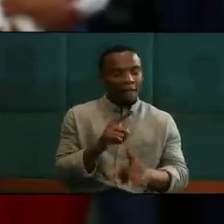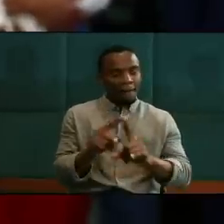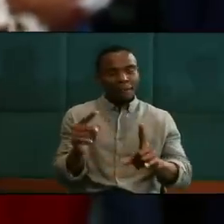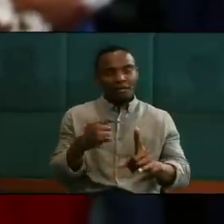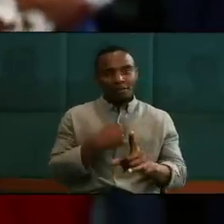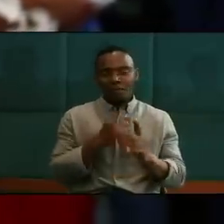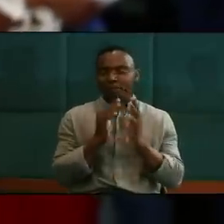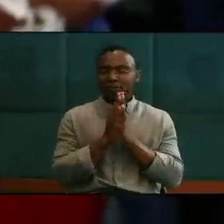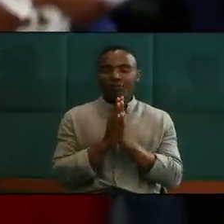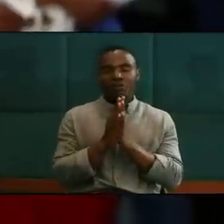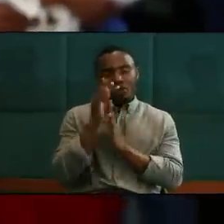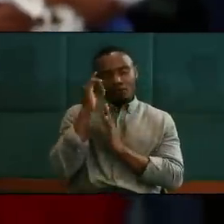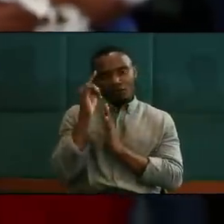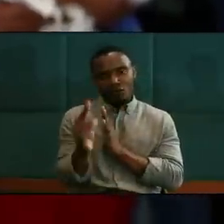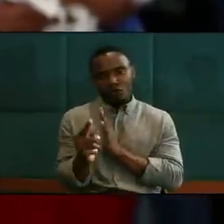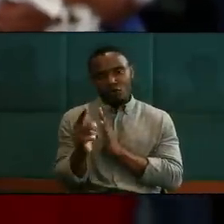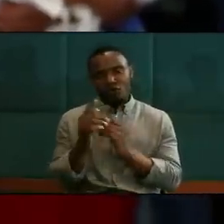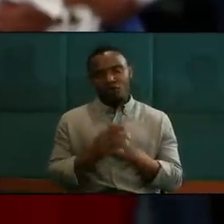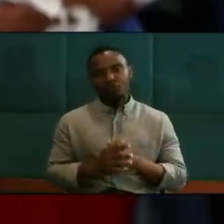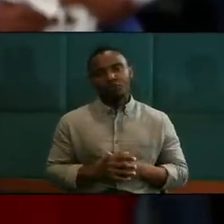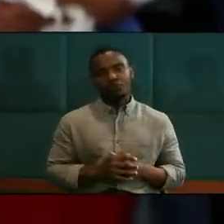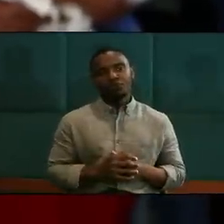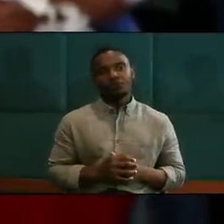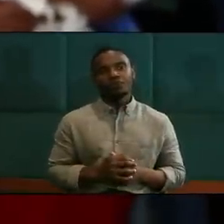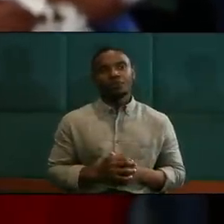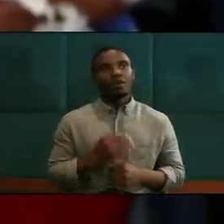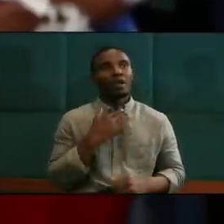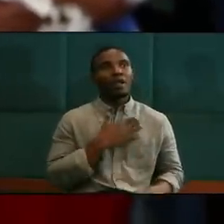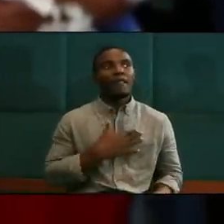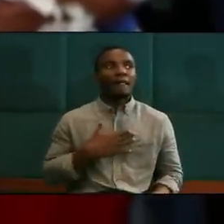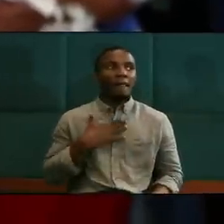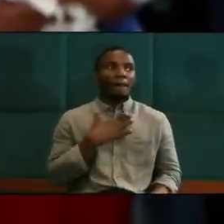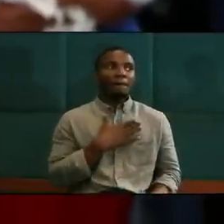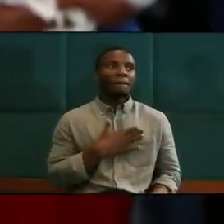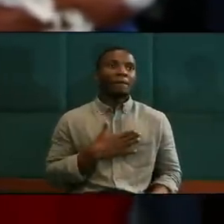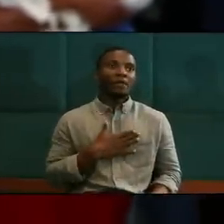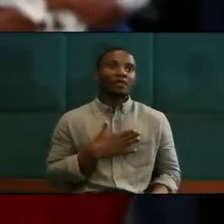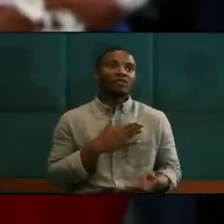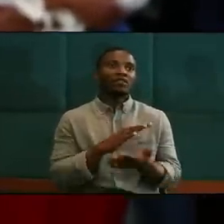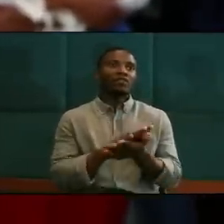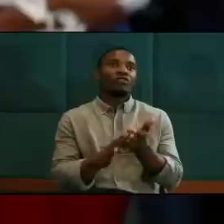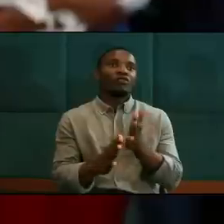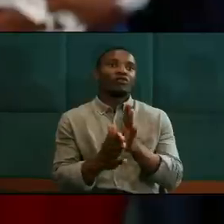you. I pray for you. Please pardon me a